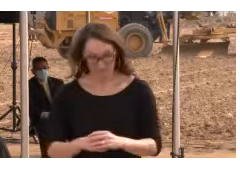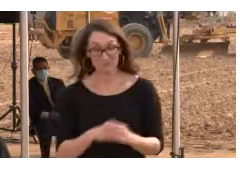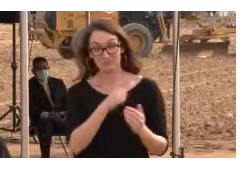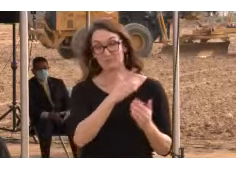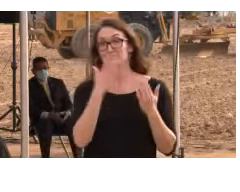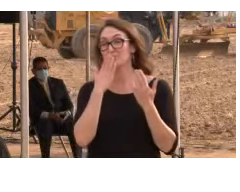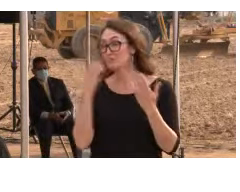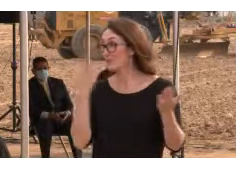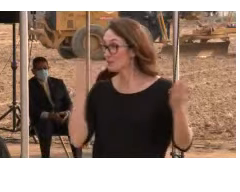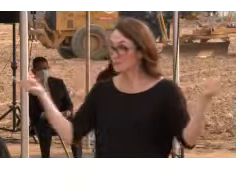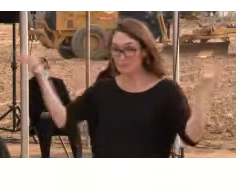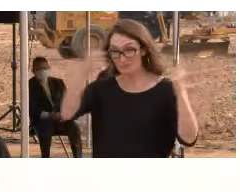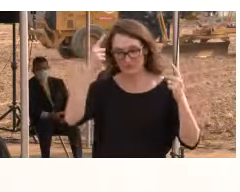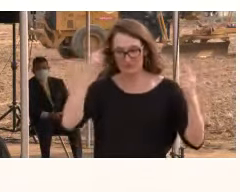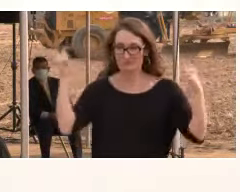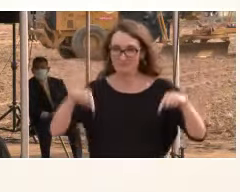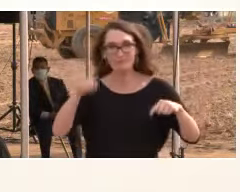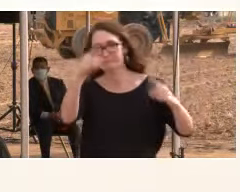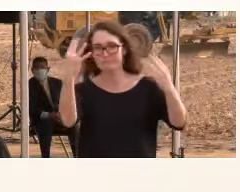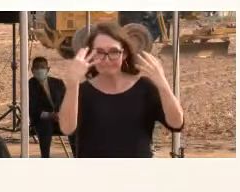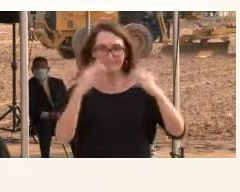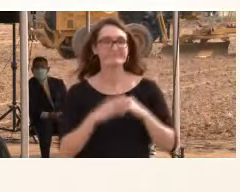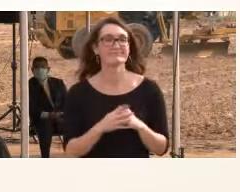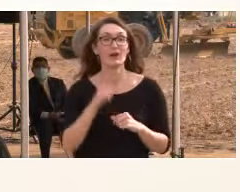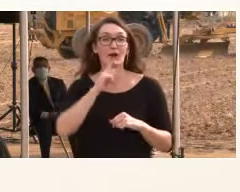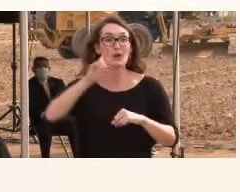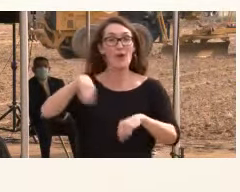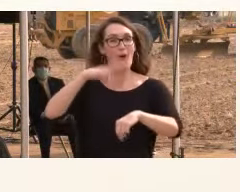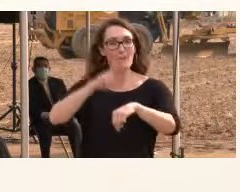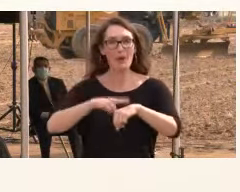Thank you for joining us this morning. Normally, we